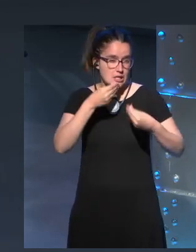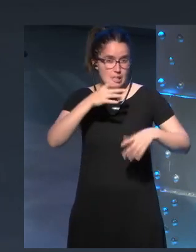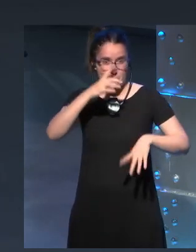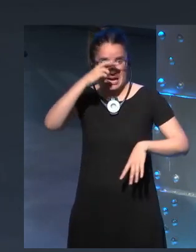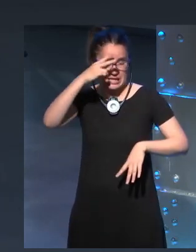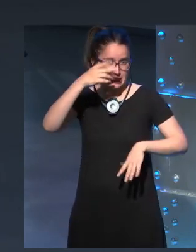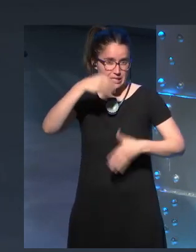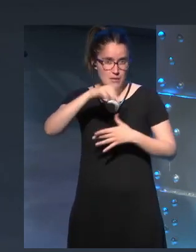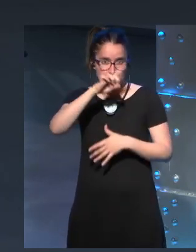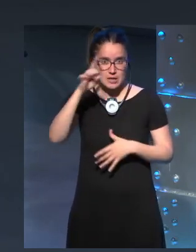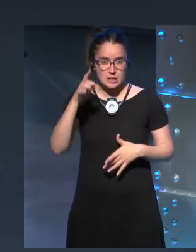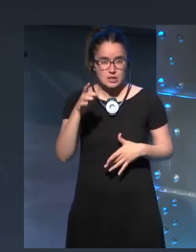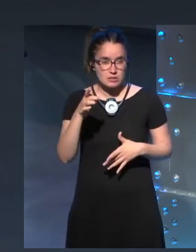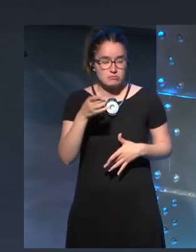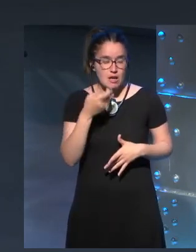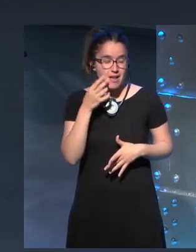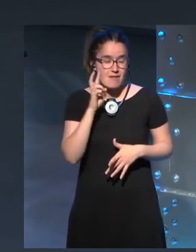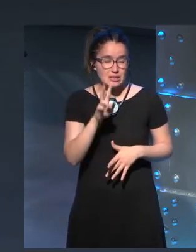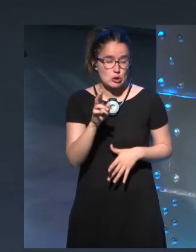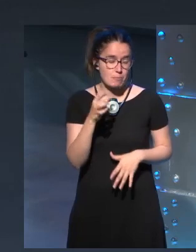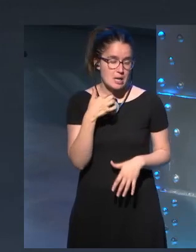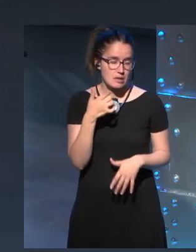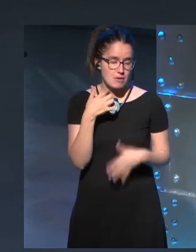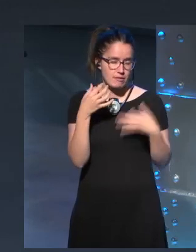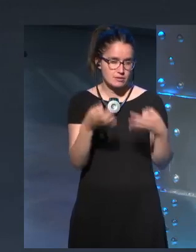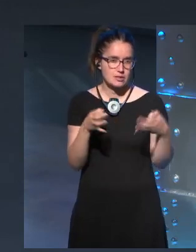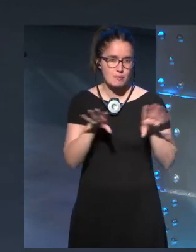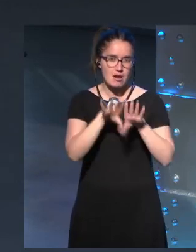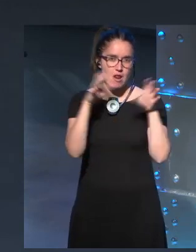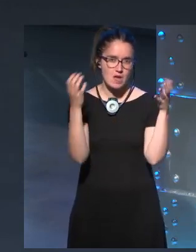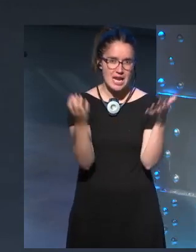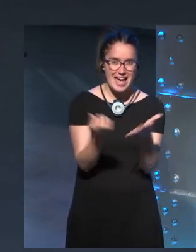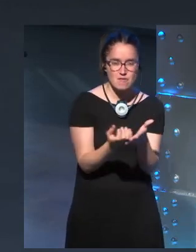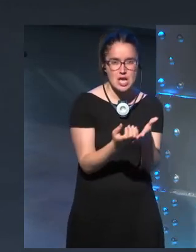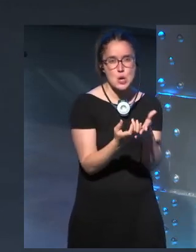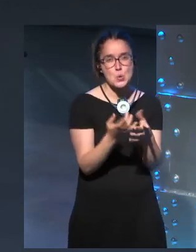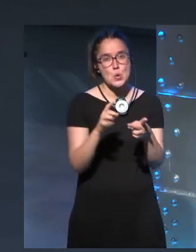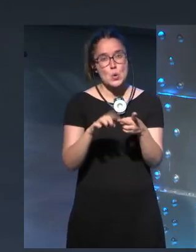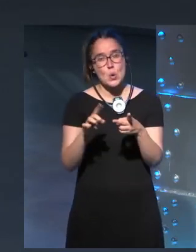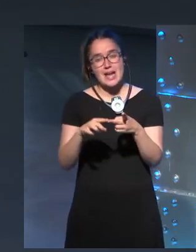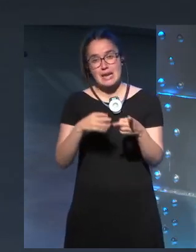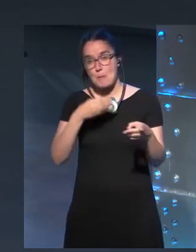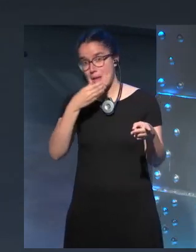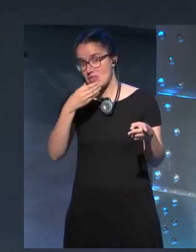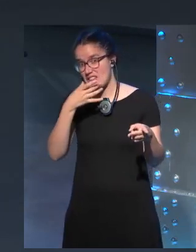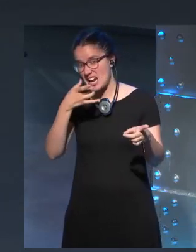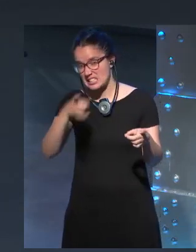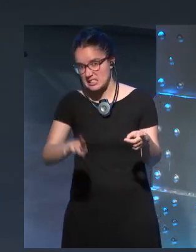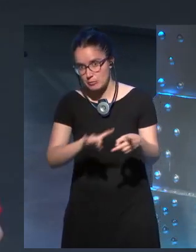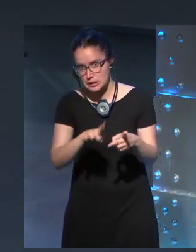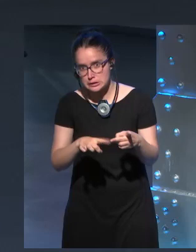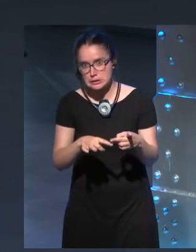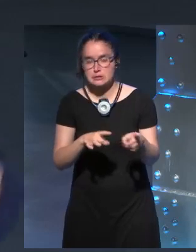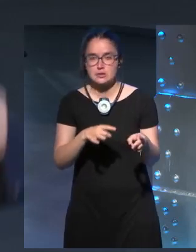I have to write many articles of Athletic de Bilbao and Real Madrid. I've seen Athletic de Bilbao losing